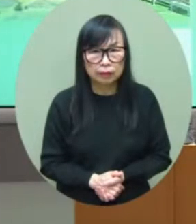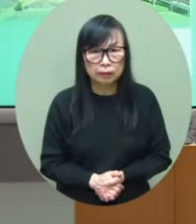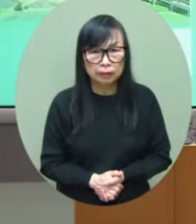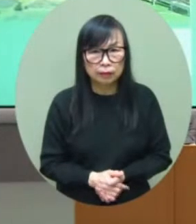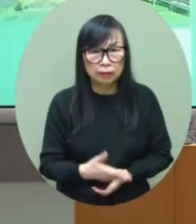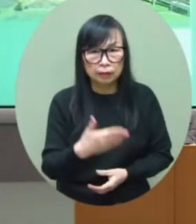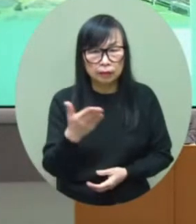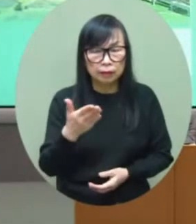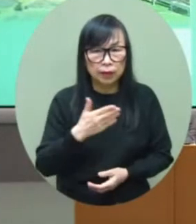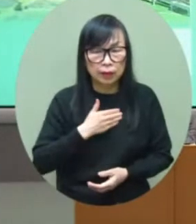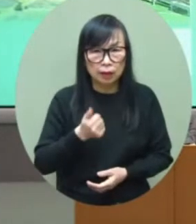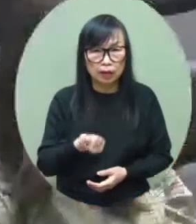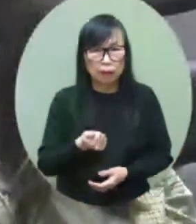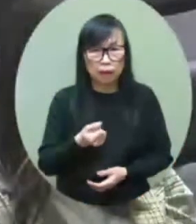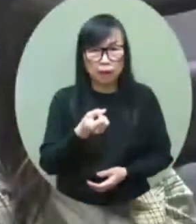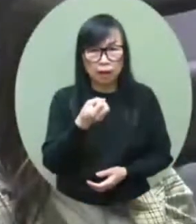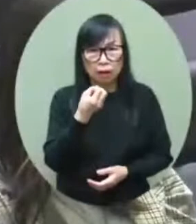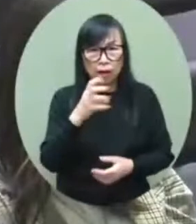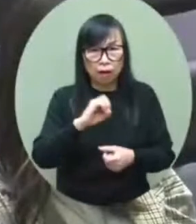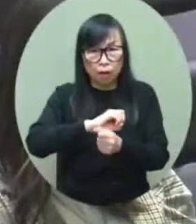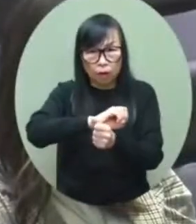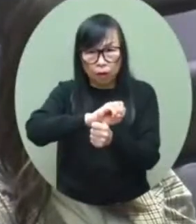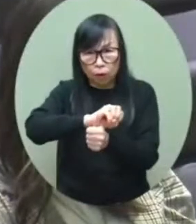Good morning, Chief Executive and Secretaries.